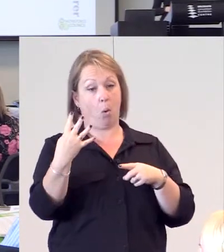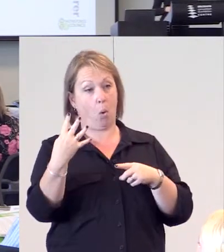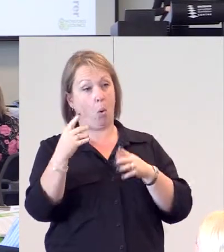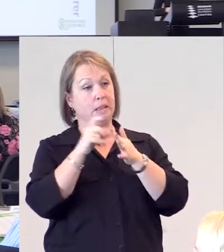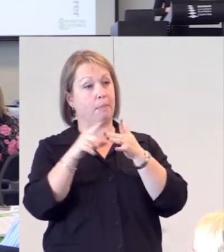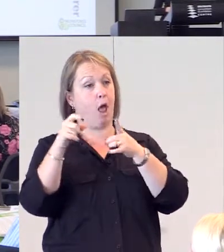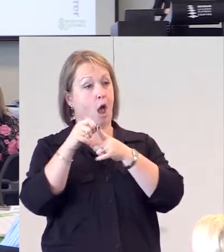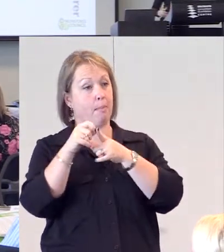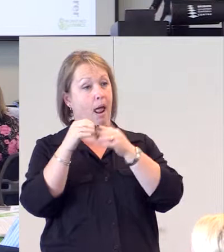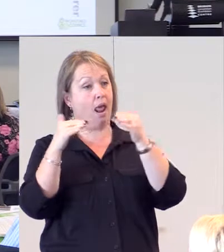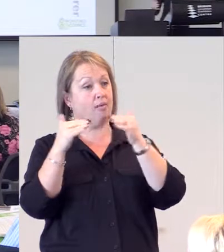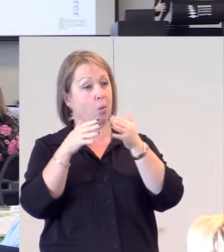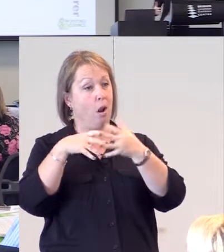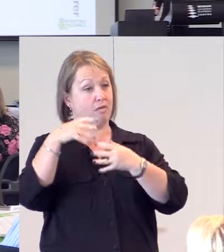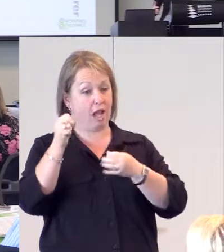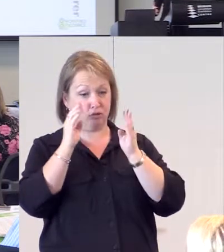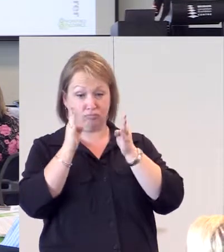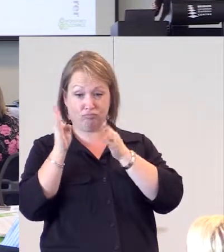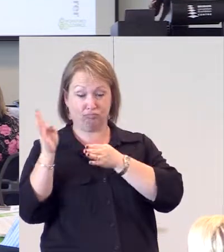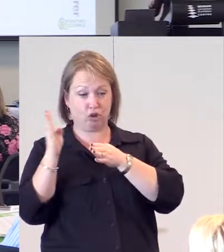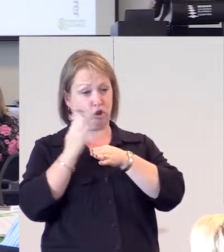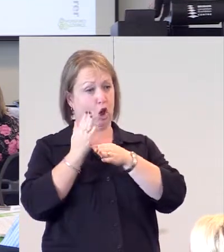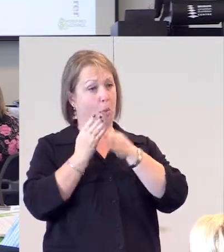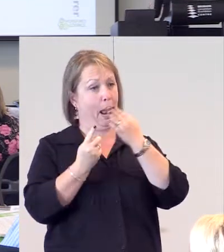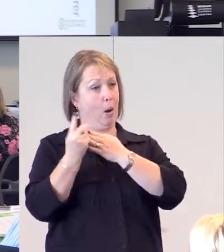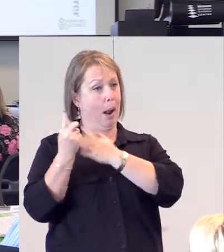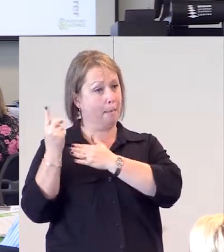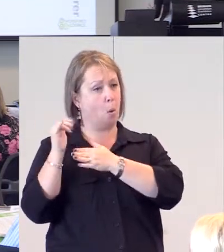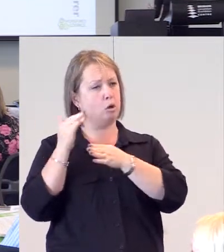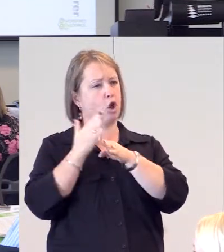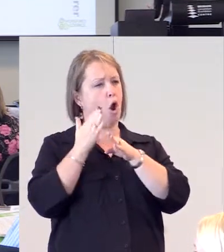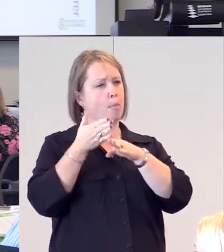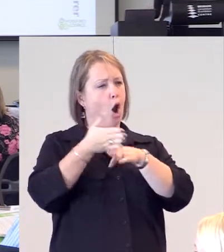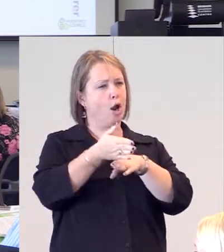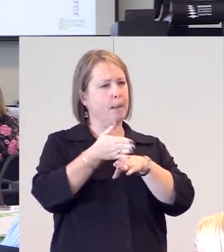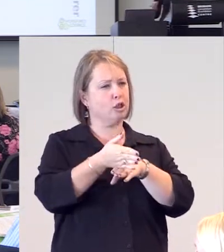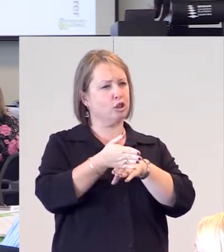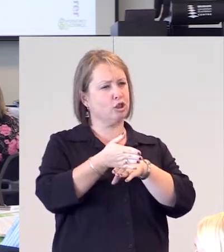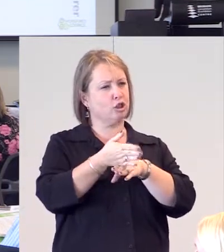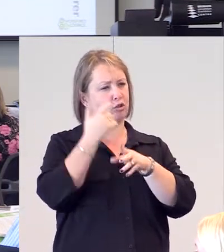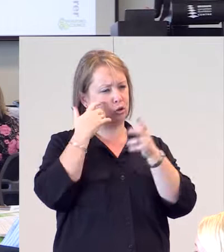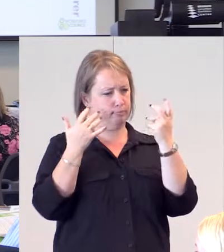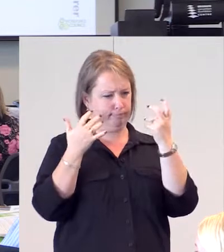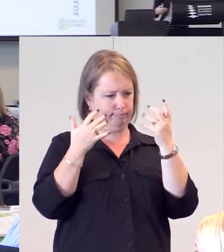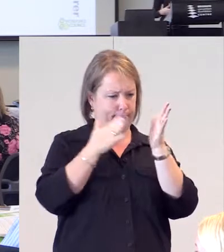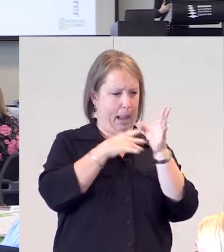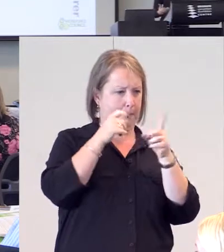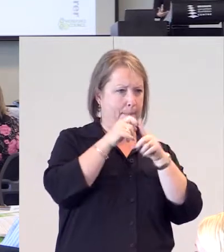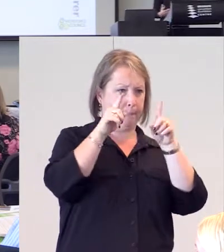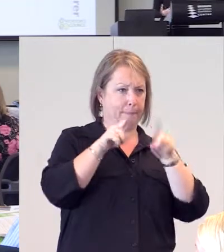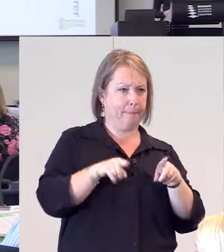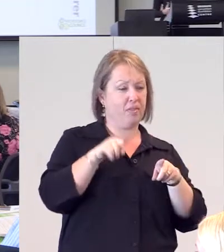level qualifications and the job outcomes or the job occupations that are mapped to them, and this is what gets reported